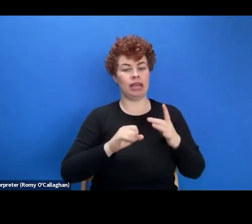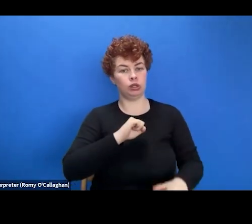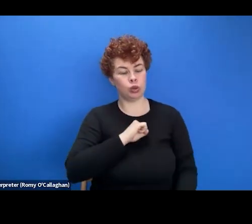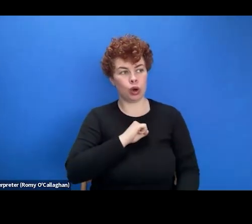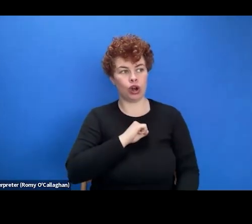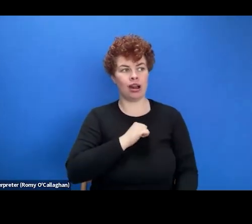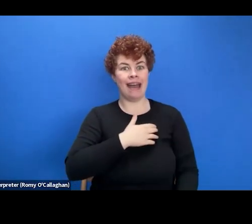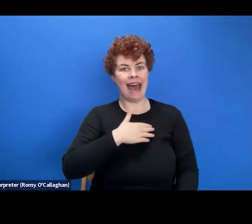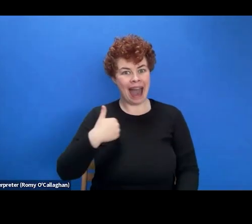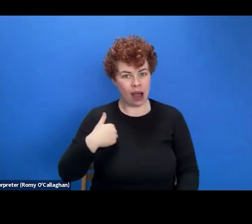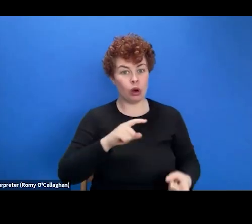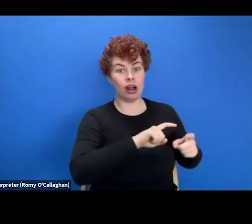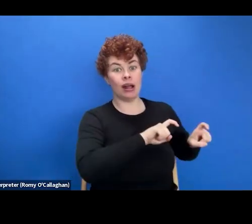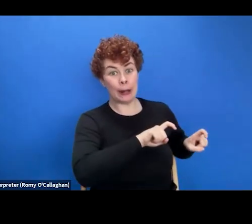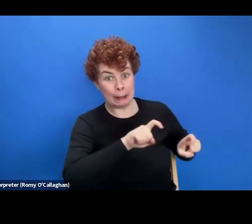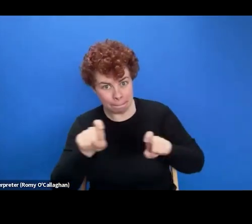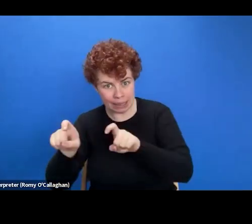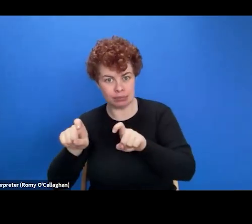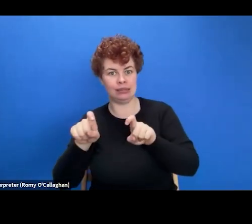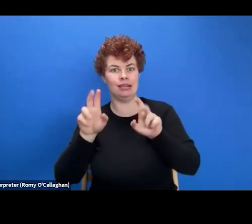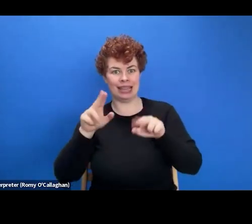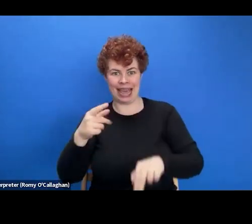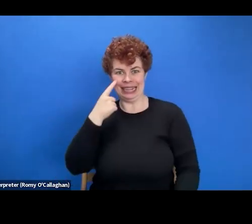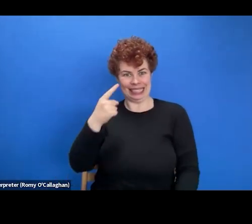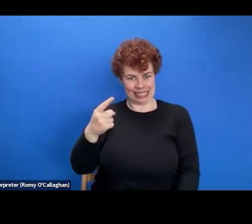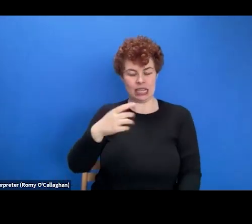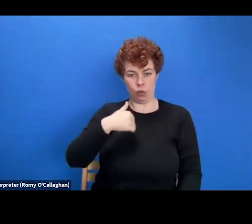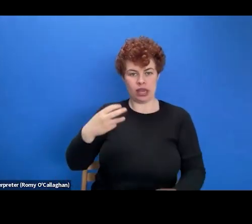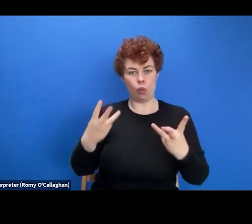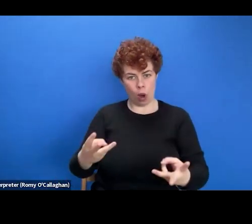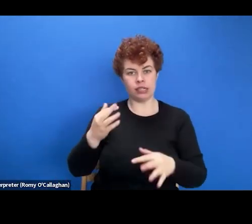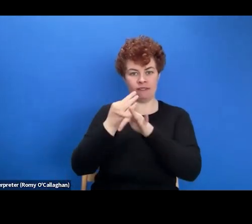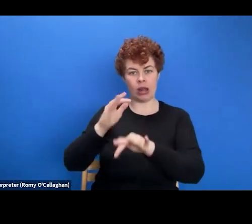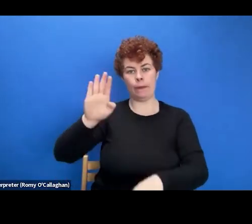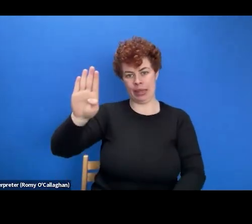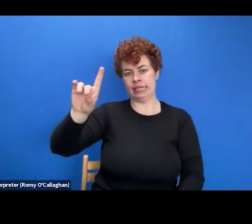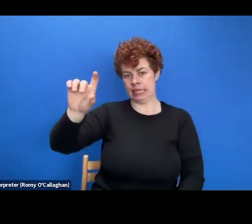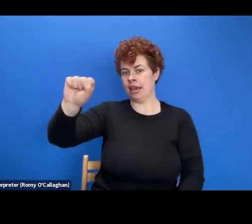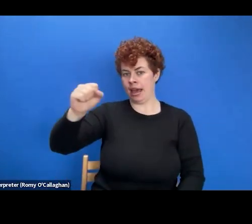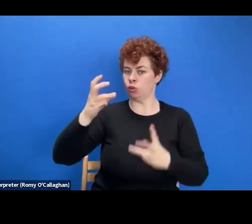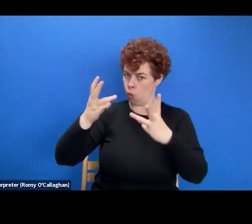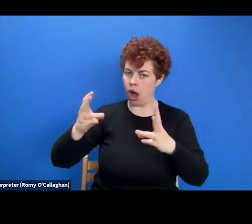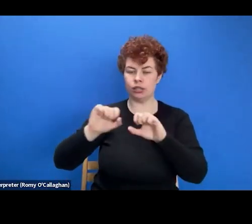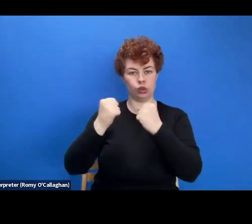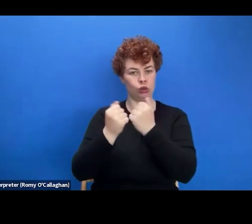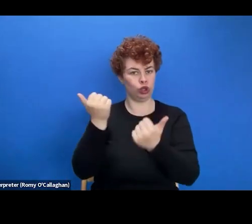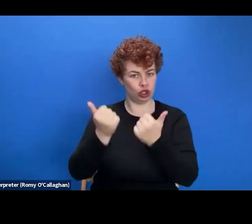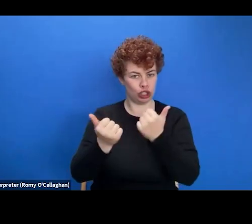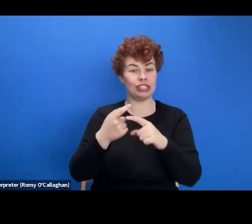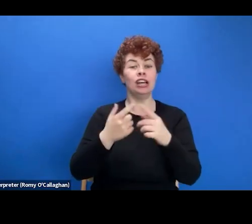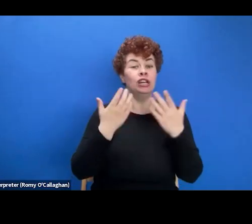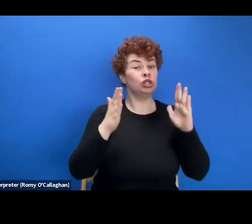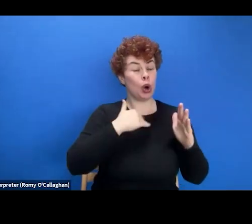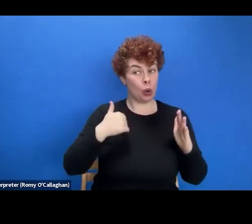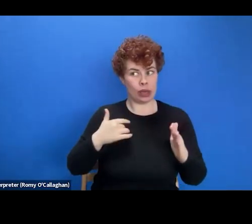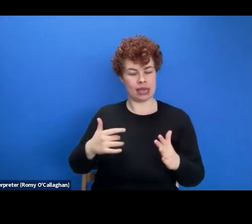our commitment to BDS, but also make that relationship, to what's going on in Palestine, and